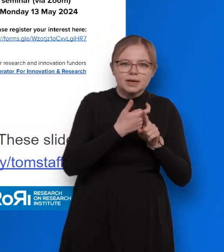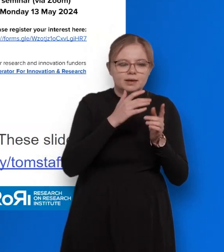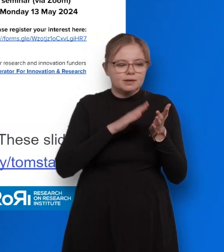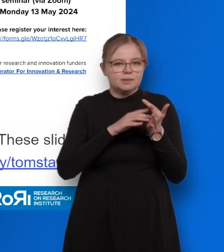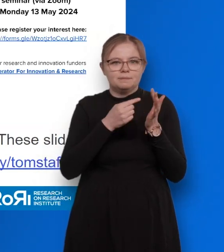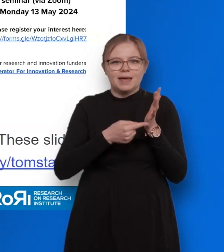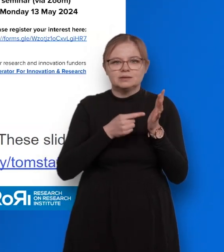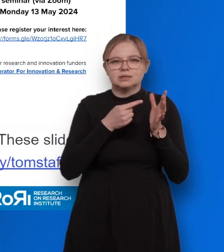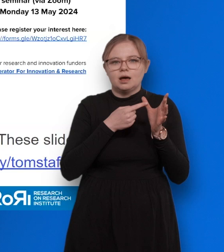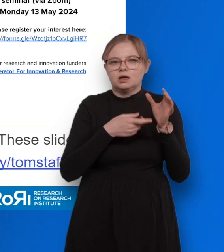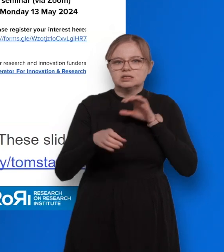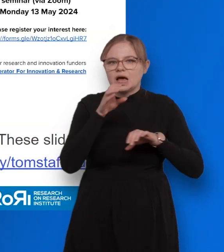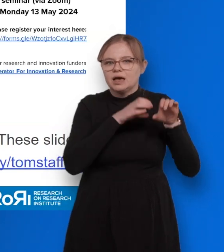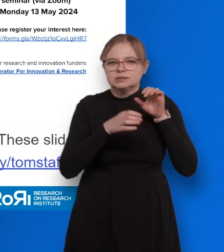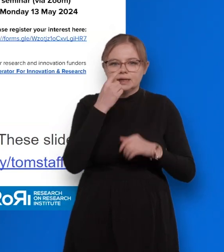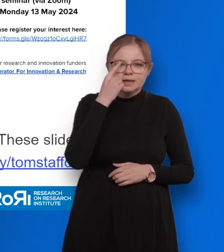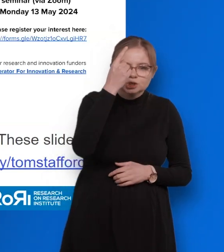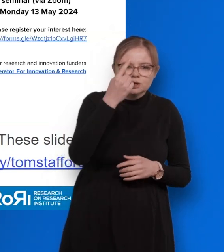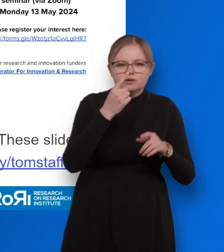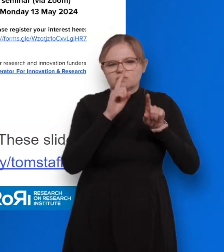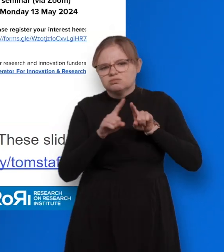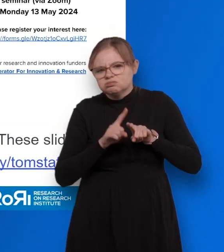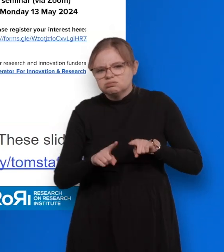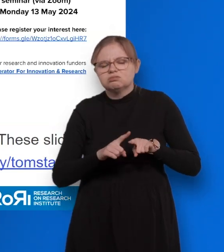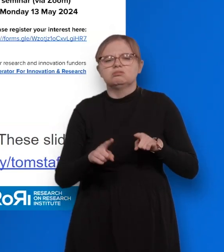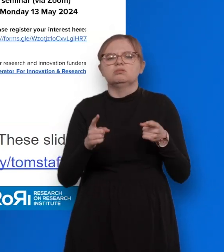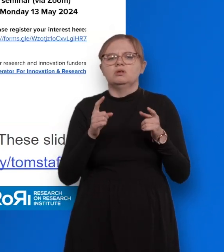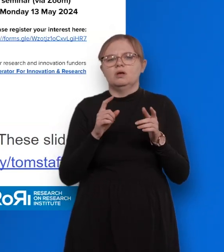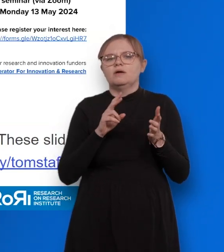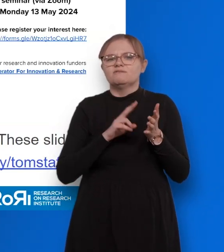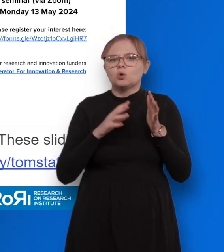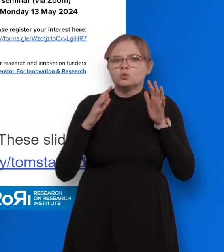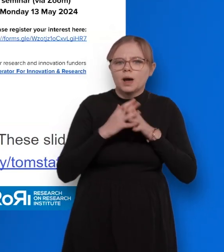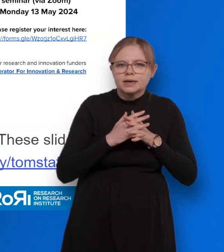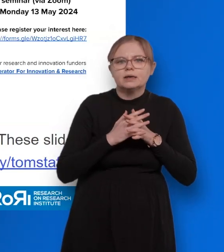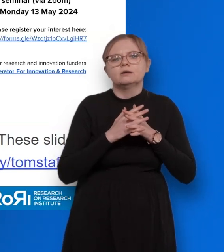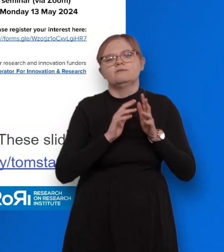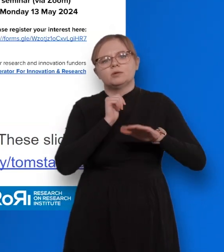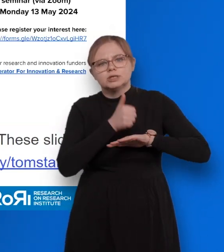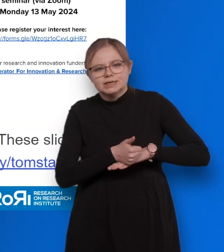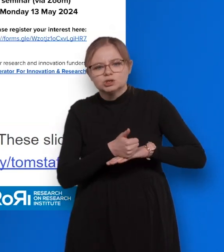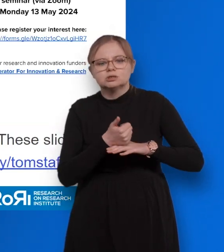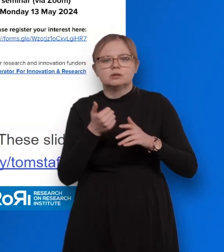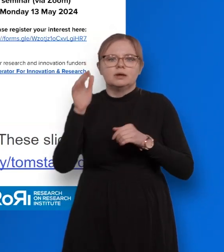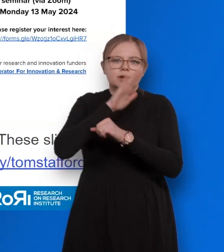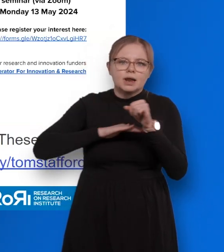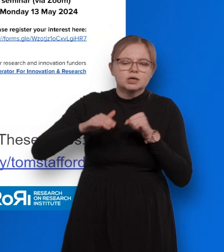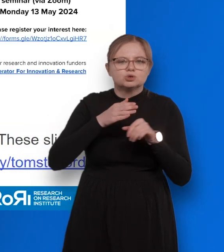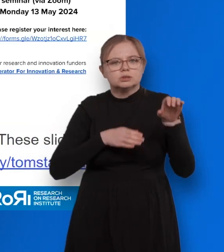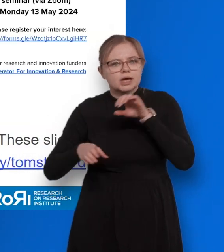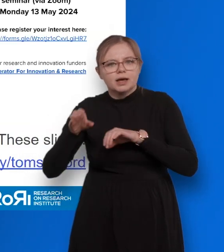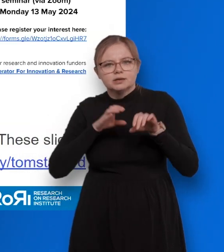Meta Science Initiative, the Volkswagen Foundation's work on experiments, and the National Science